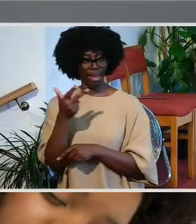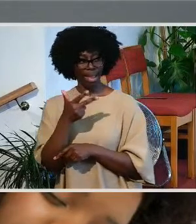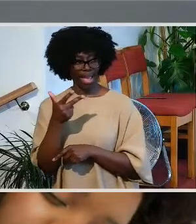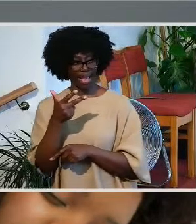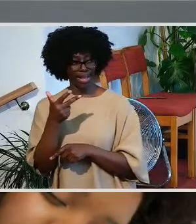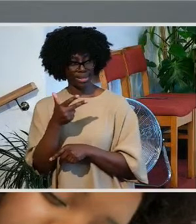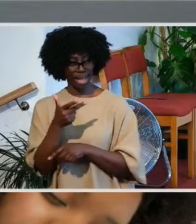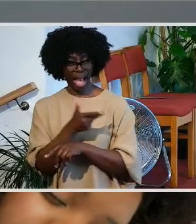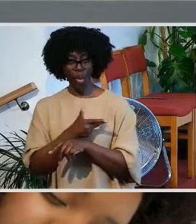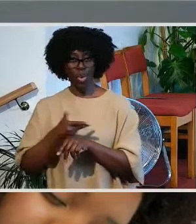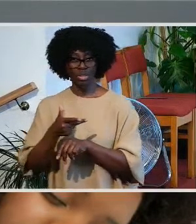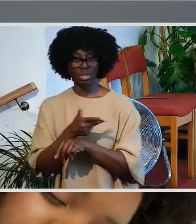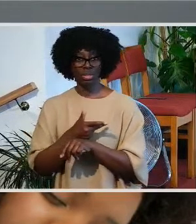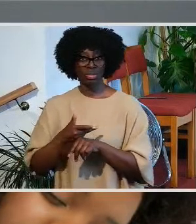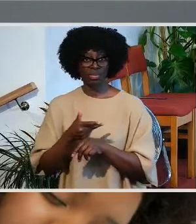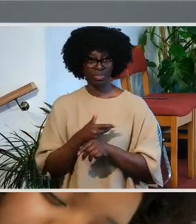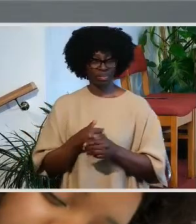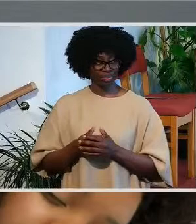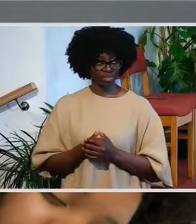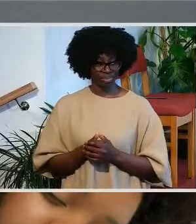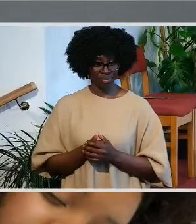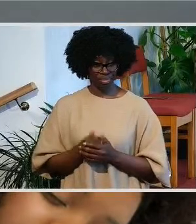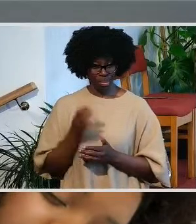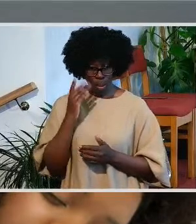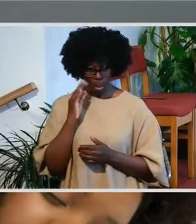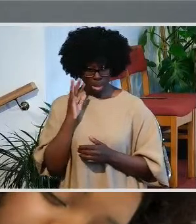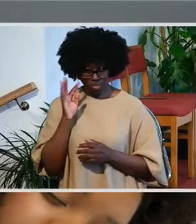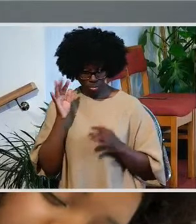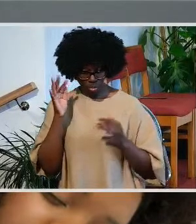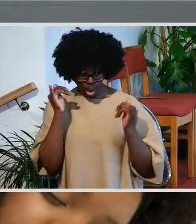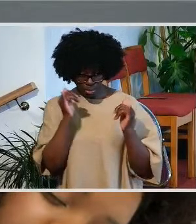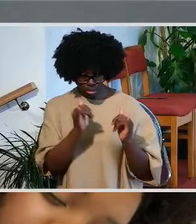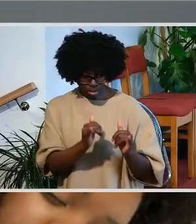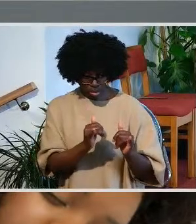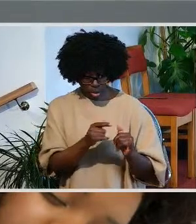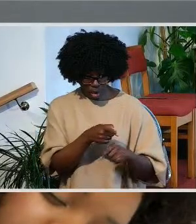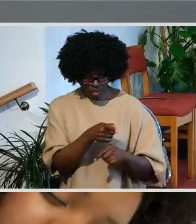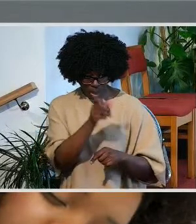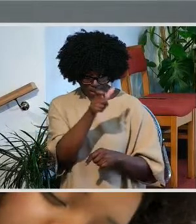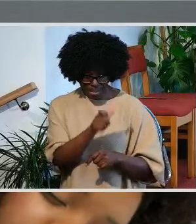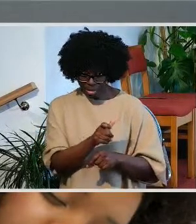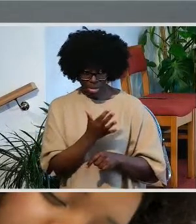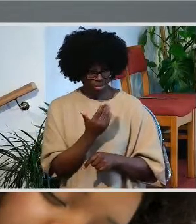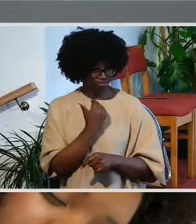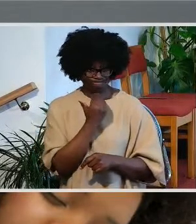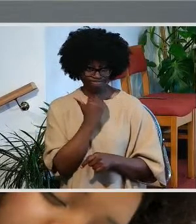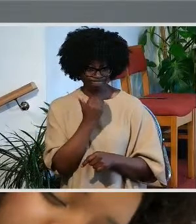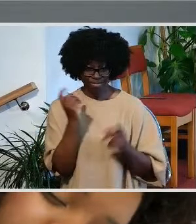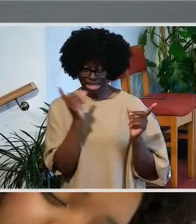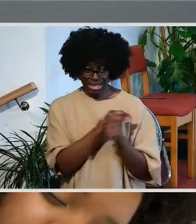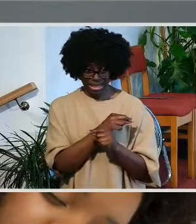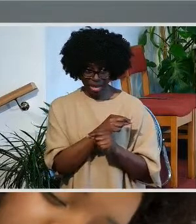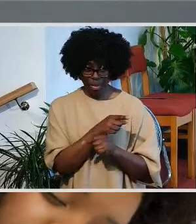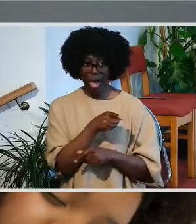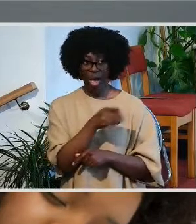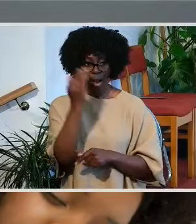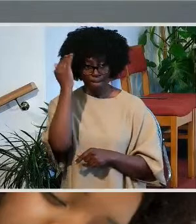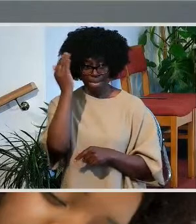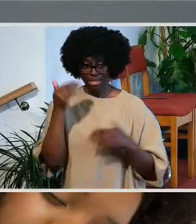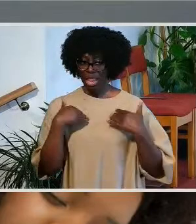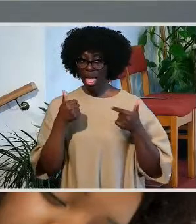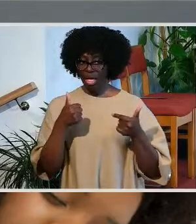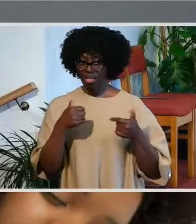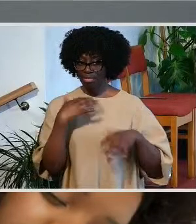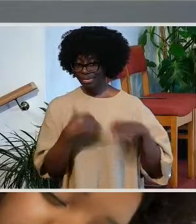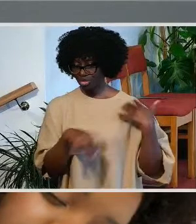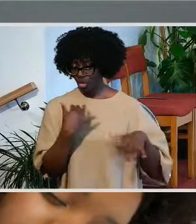observed, people who are not sleeping enough, it does definitely affect their mental health. And even in patients with Alzheimer's, unfortunately, do struggle